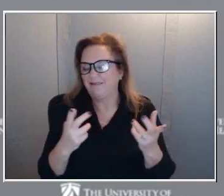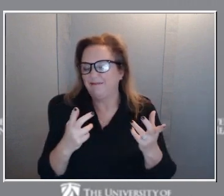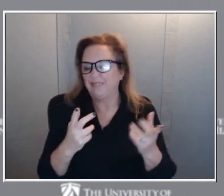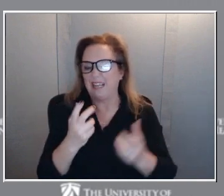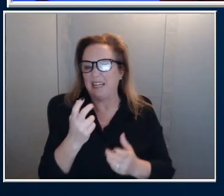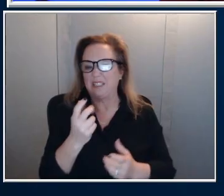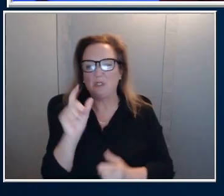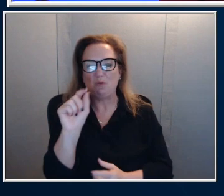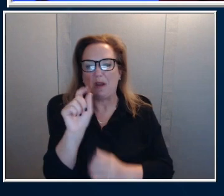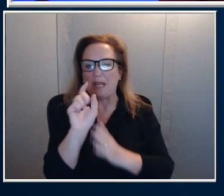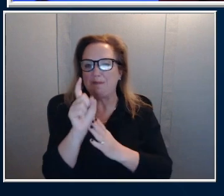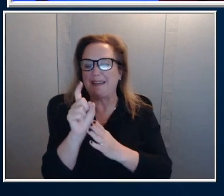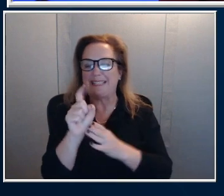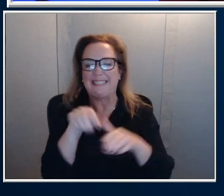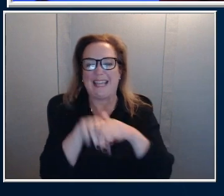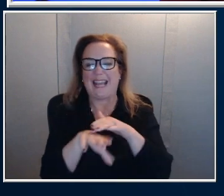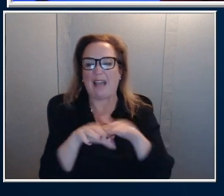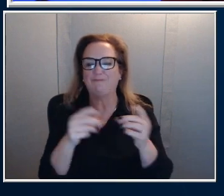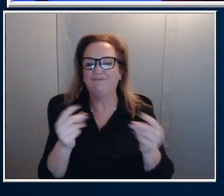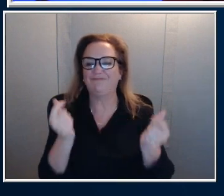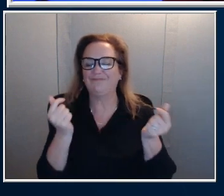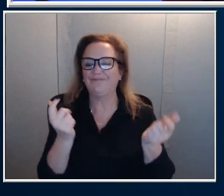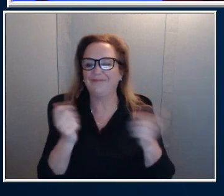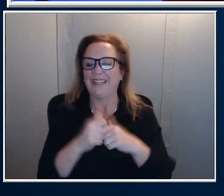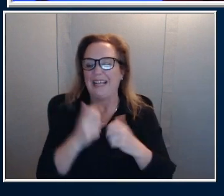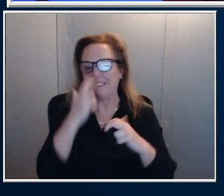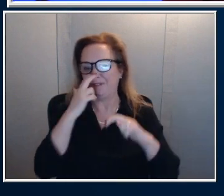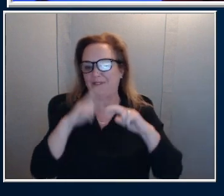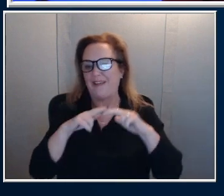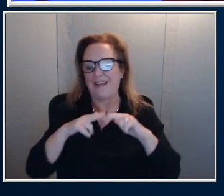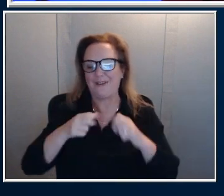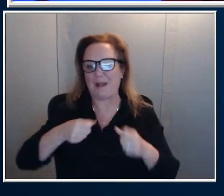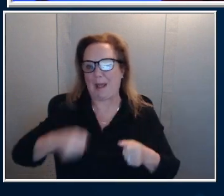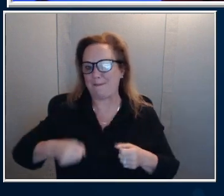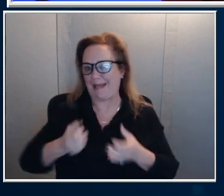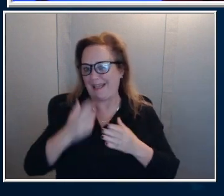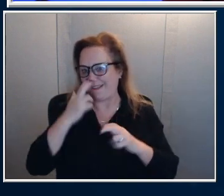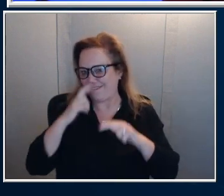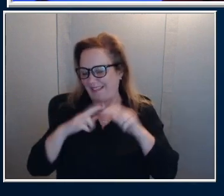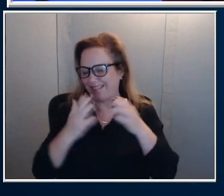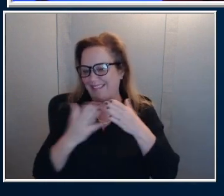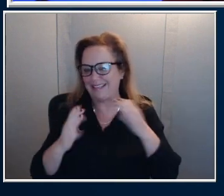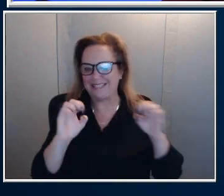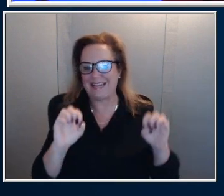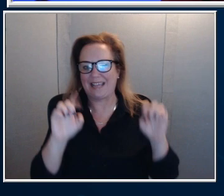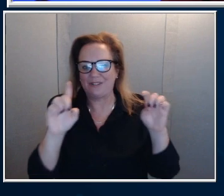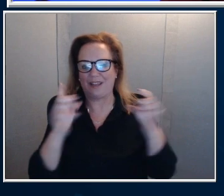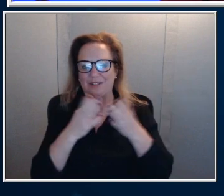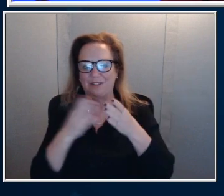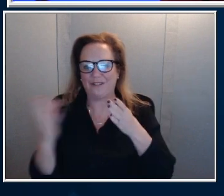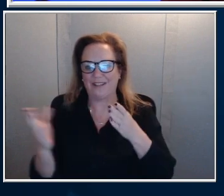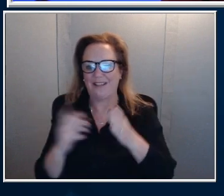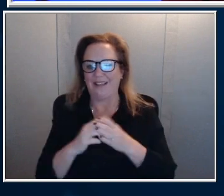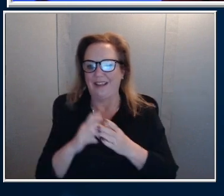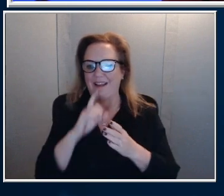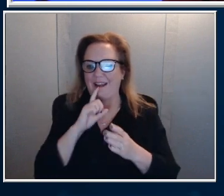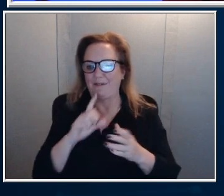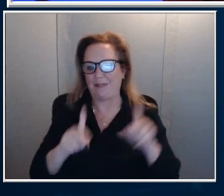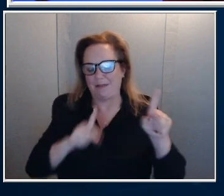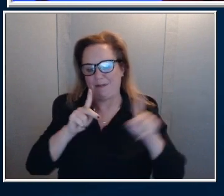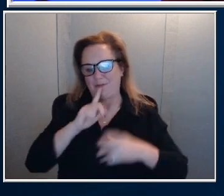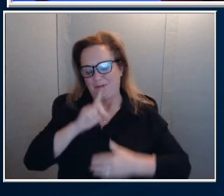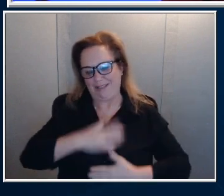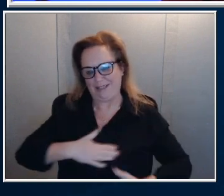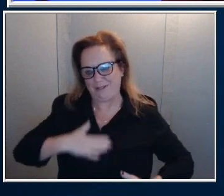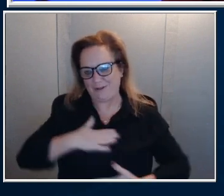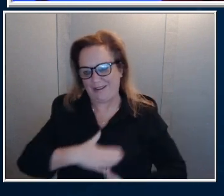and you're in and out. It's a really fun event. You get a whole bag of goodies and educational material at the end, and I think people really enjoy